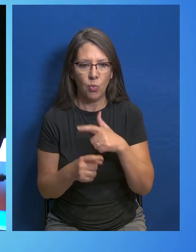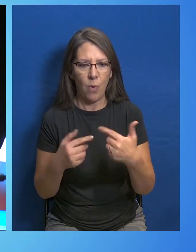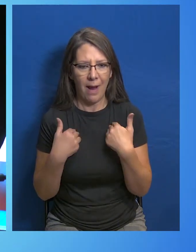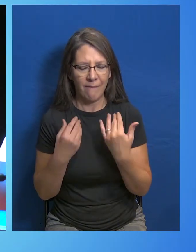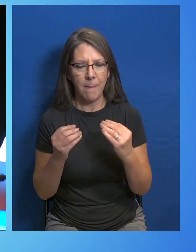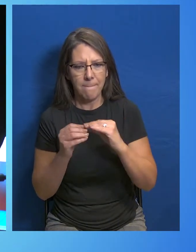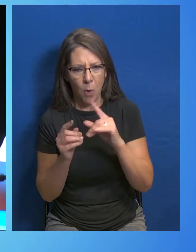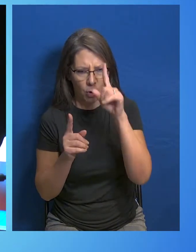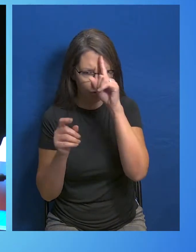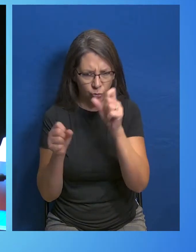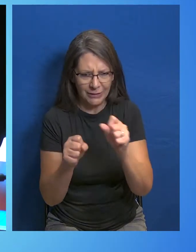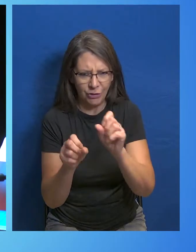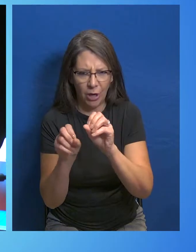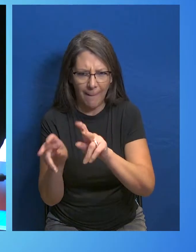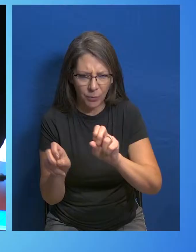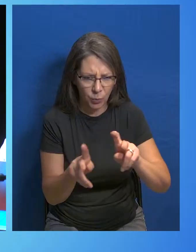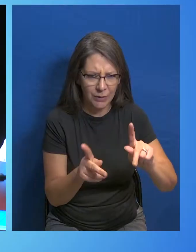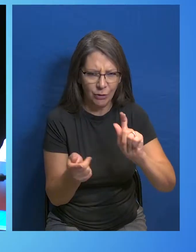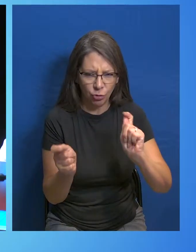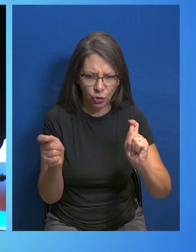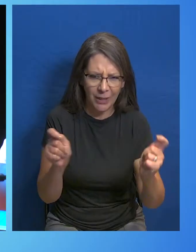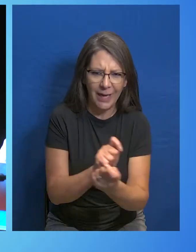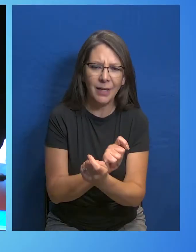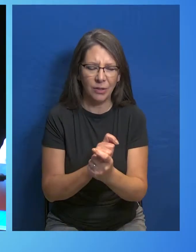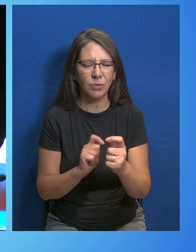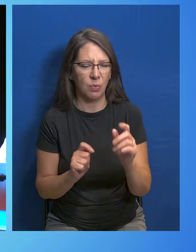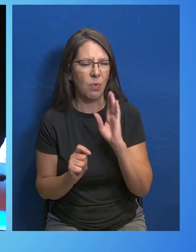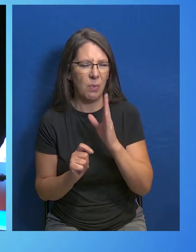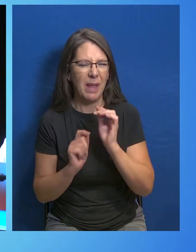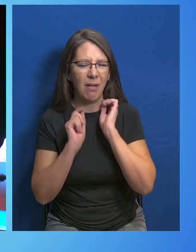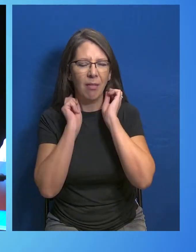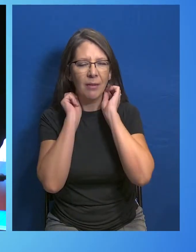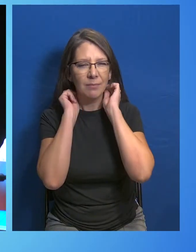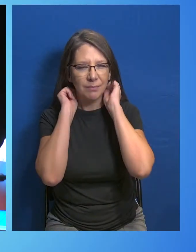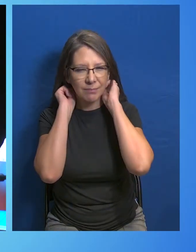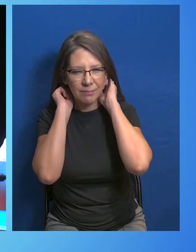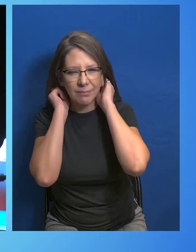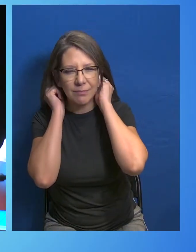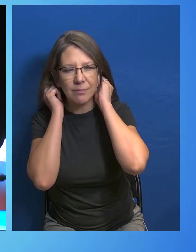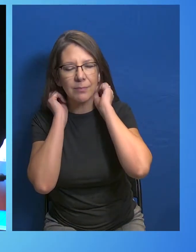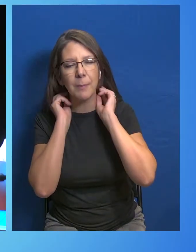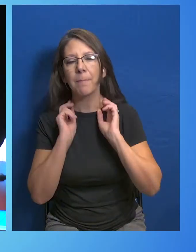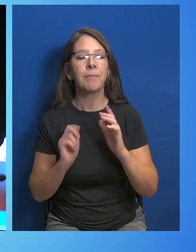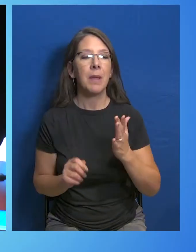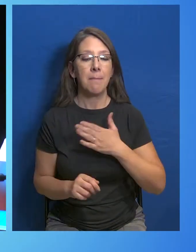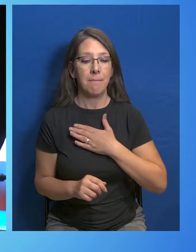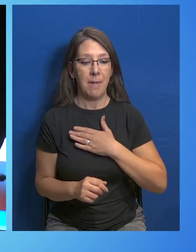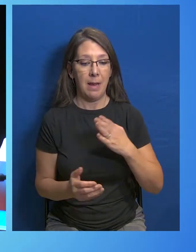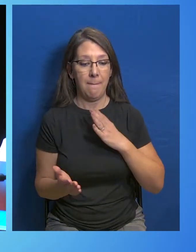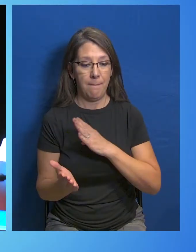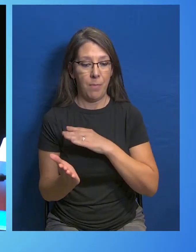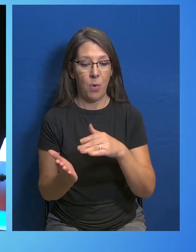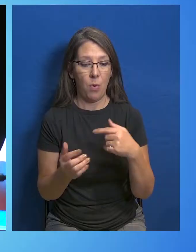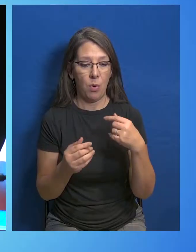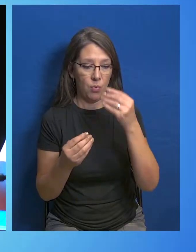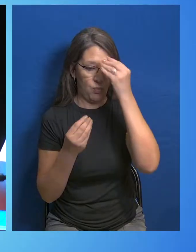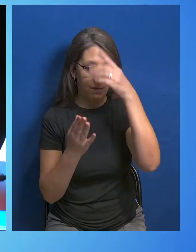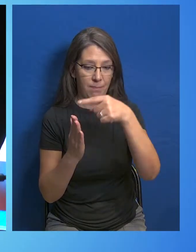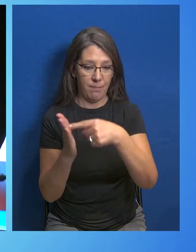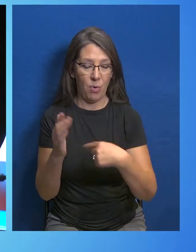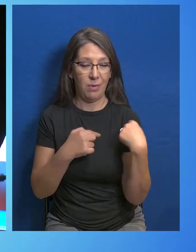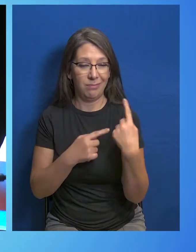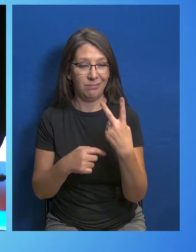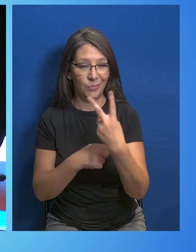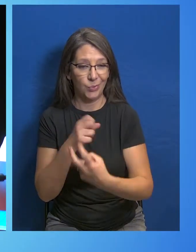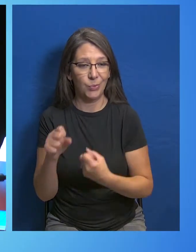opportunities and transformational changes. As I've shared in my board reports the last 2 years,